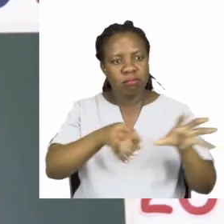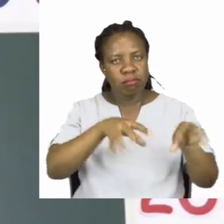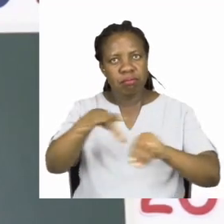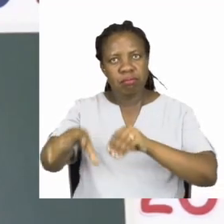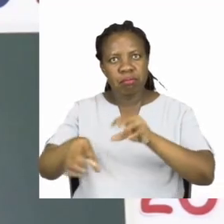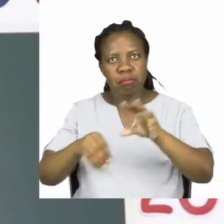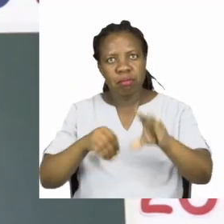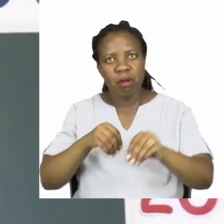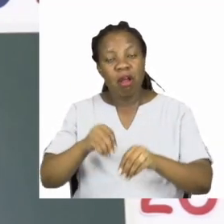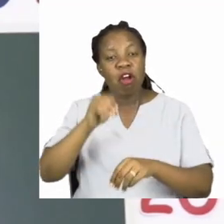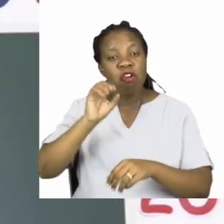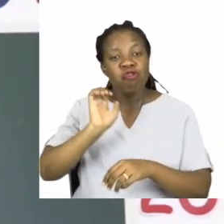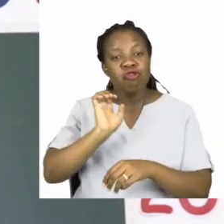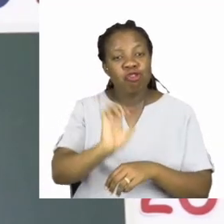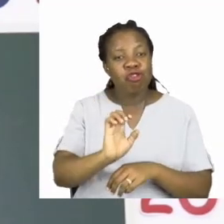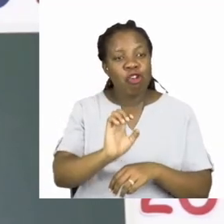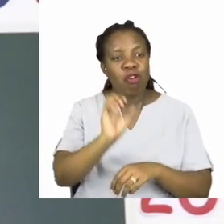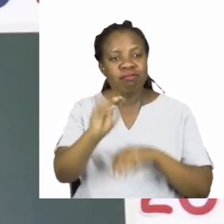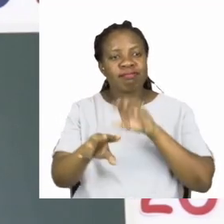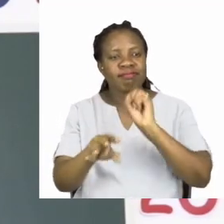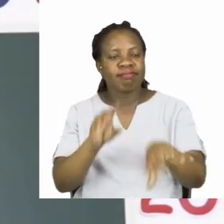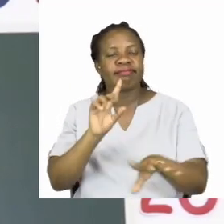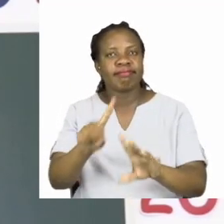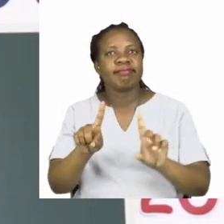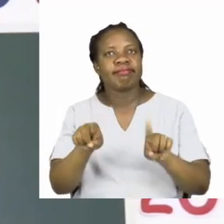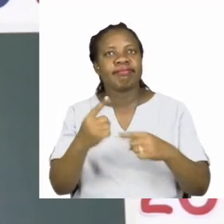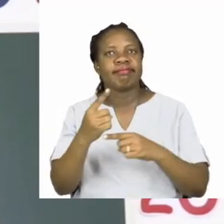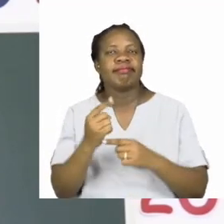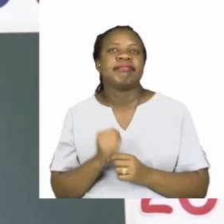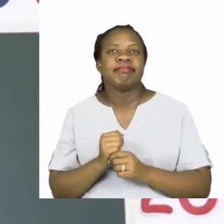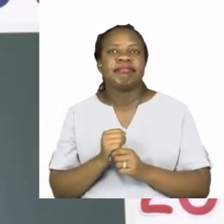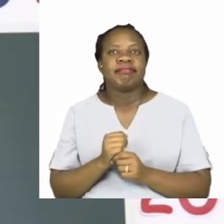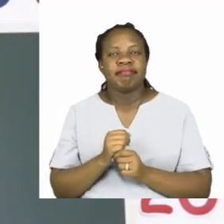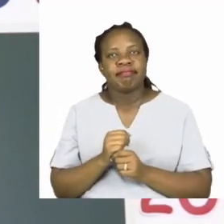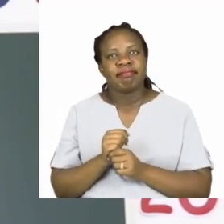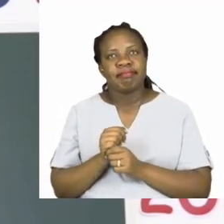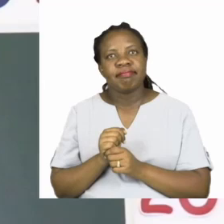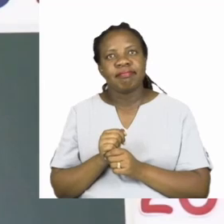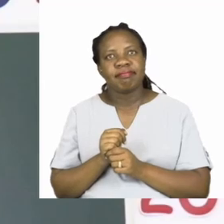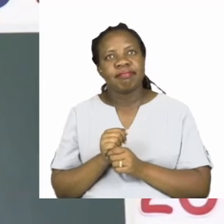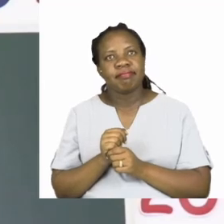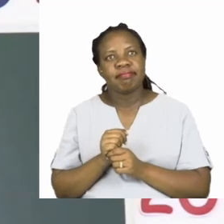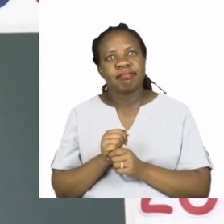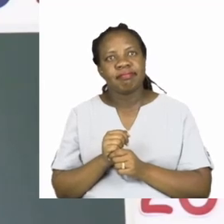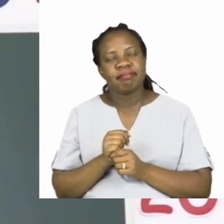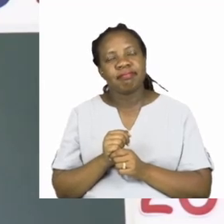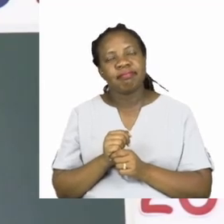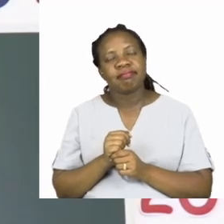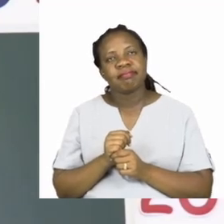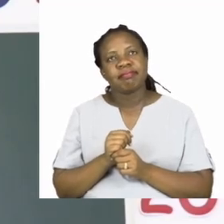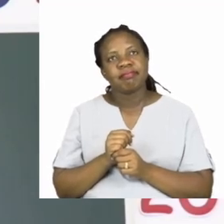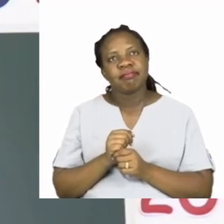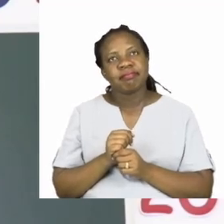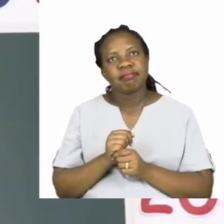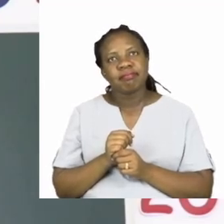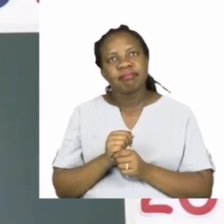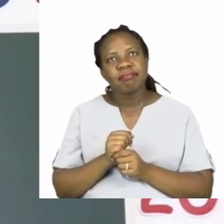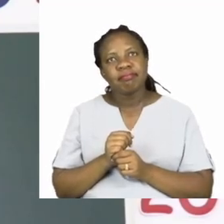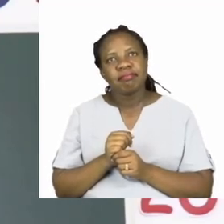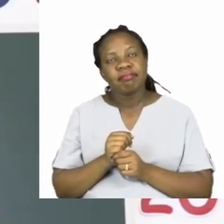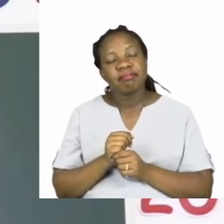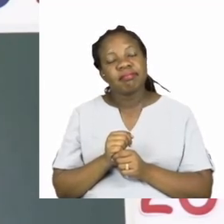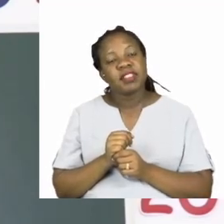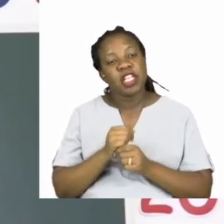letter and your full stop. So, these are our vocabulary words, one of